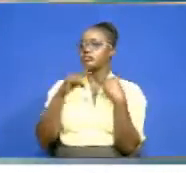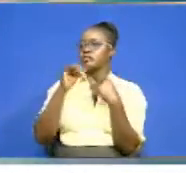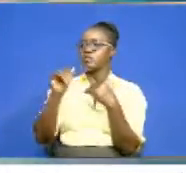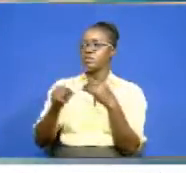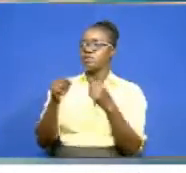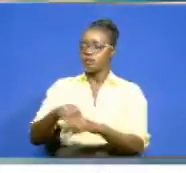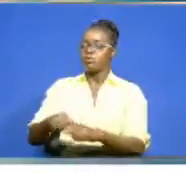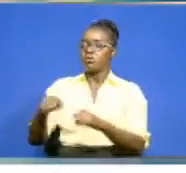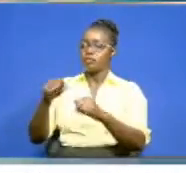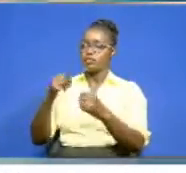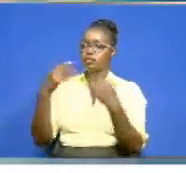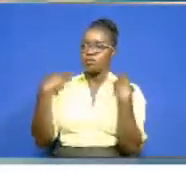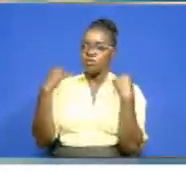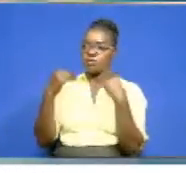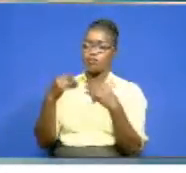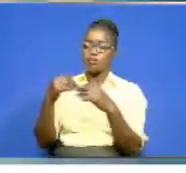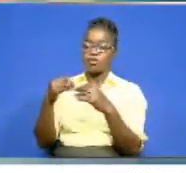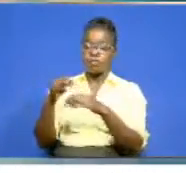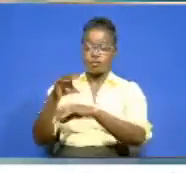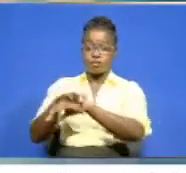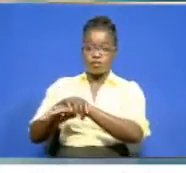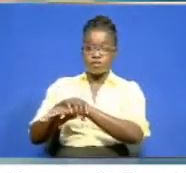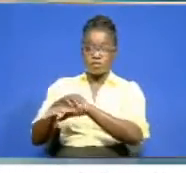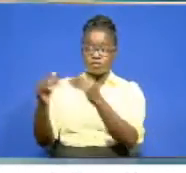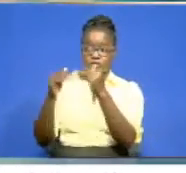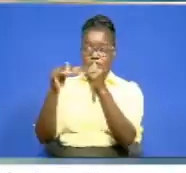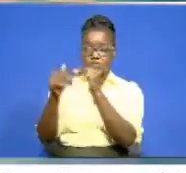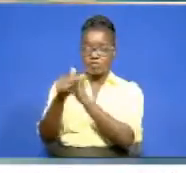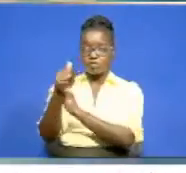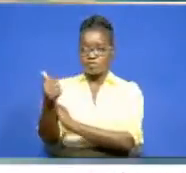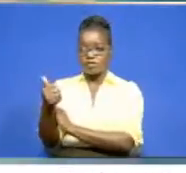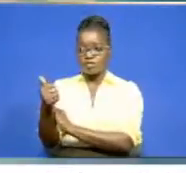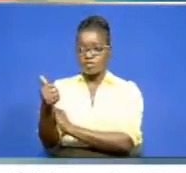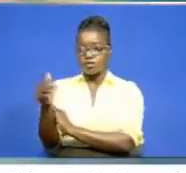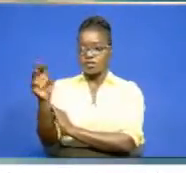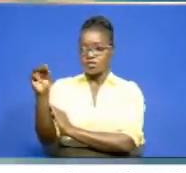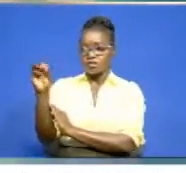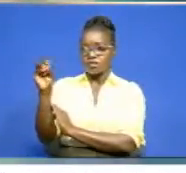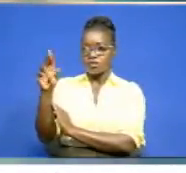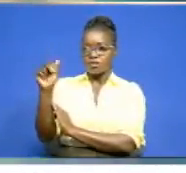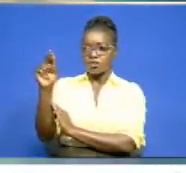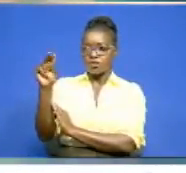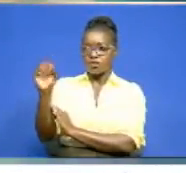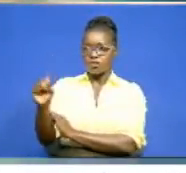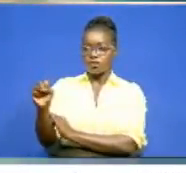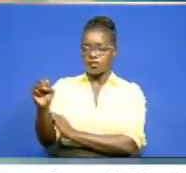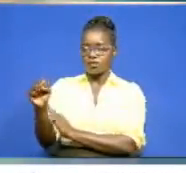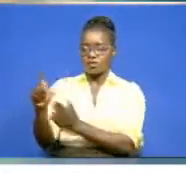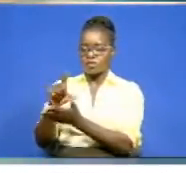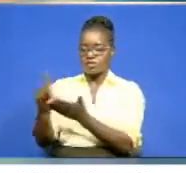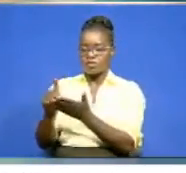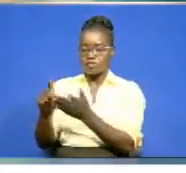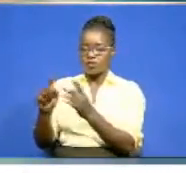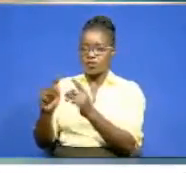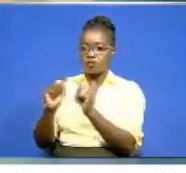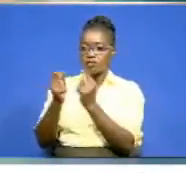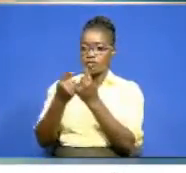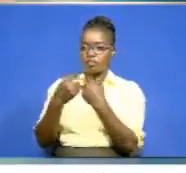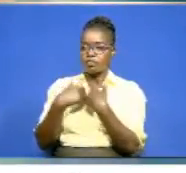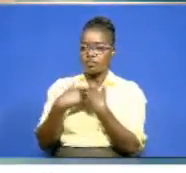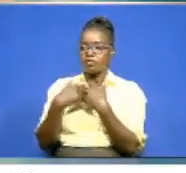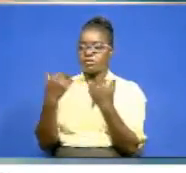get that spot the foreign-based player was brought. Okay. In that way, Morans will have players from the local teams playing for the